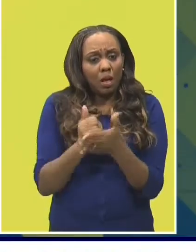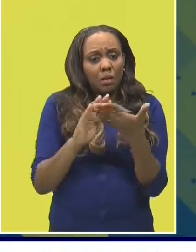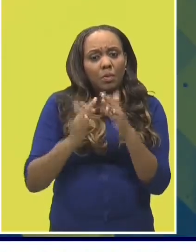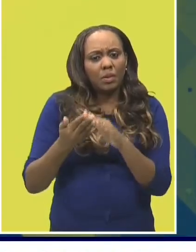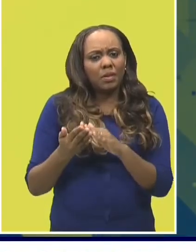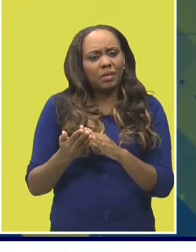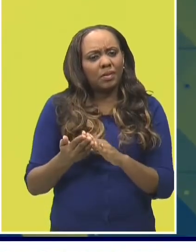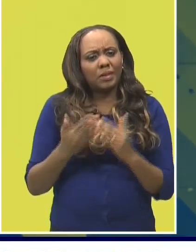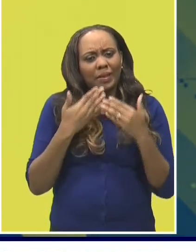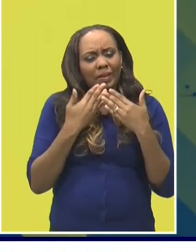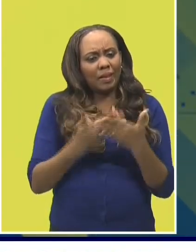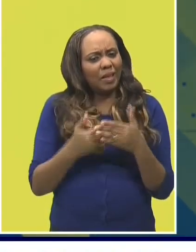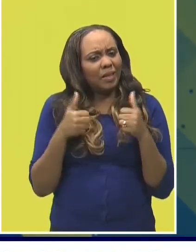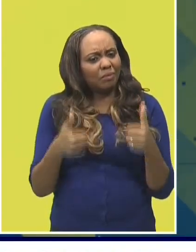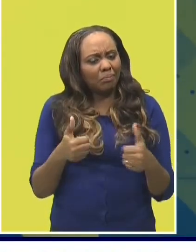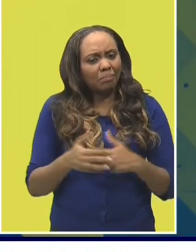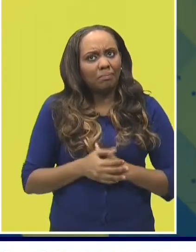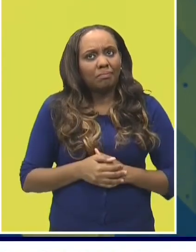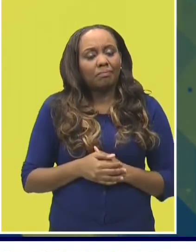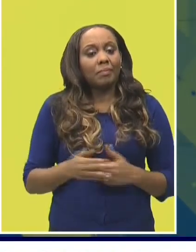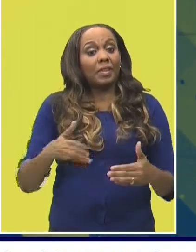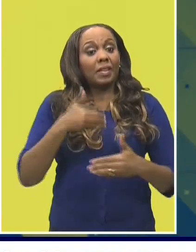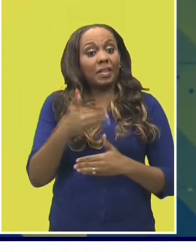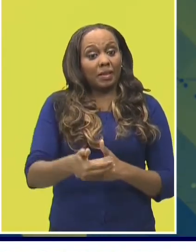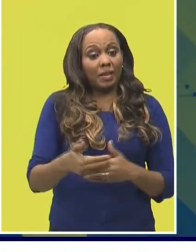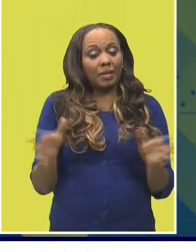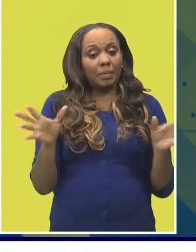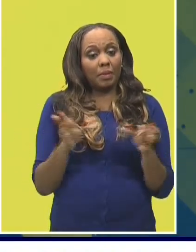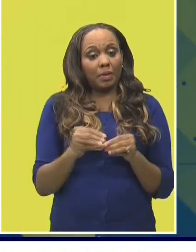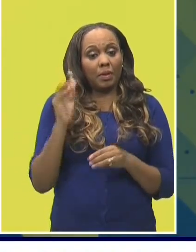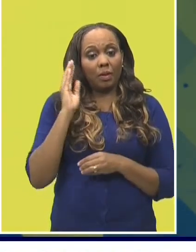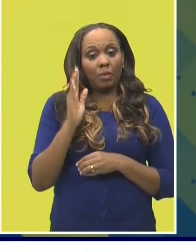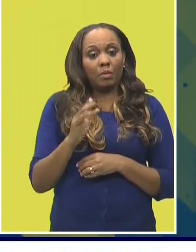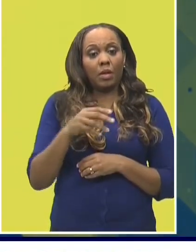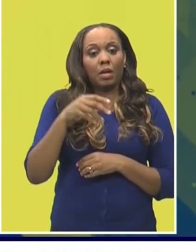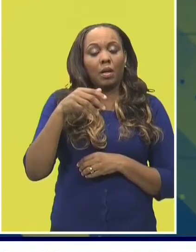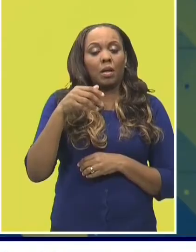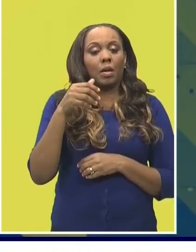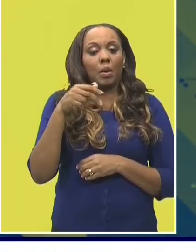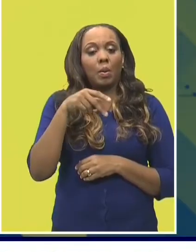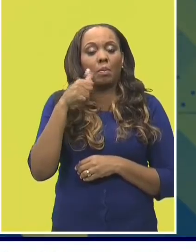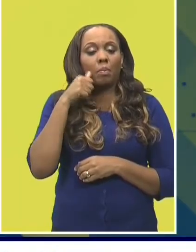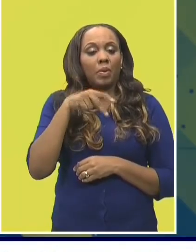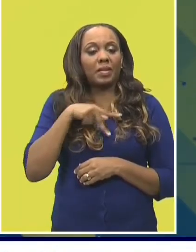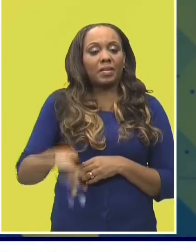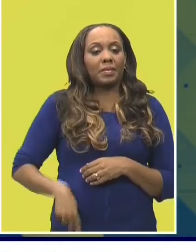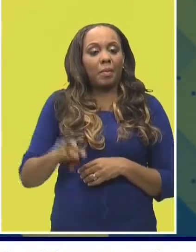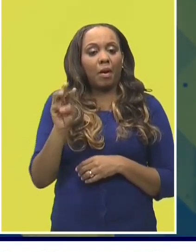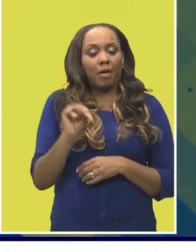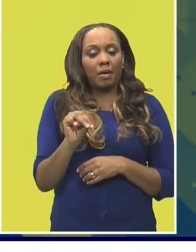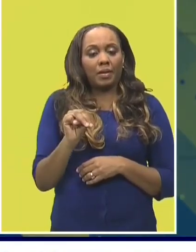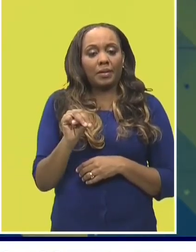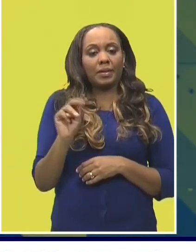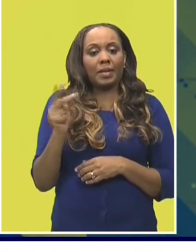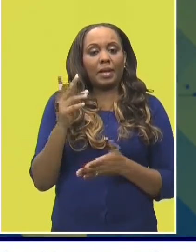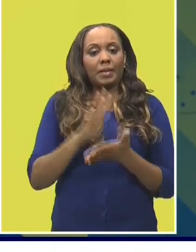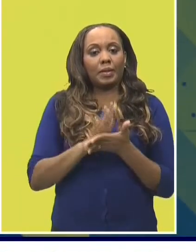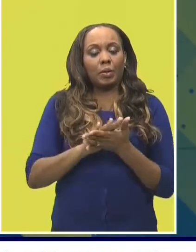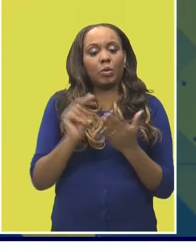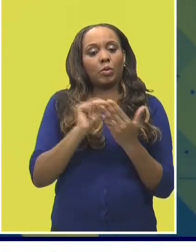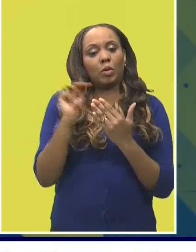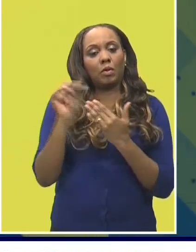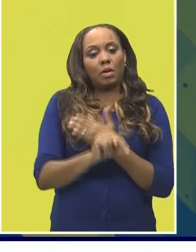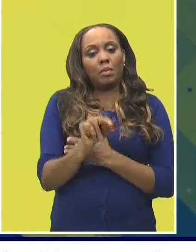welcomed. The next in a series of town hall meetings is scheduled for the Princess Margaret Secondary School on November